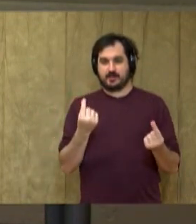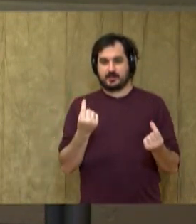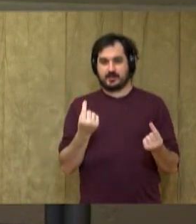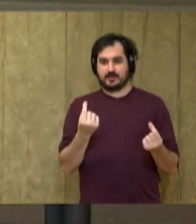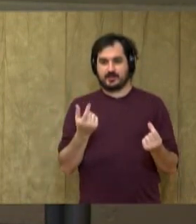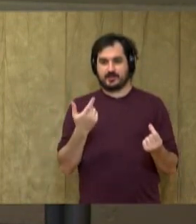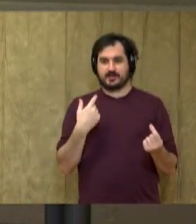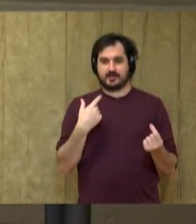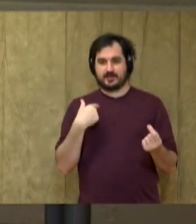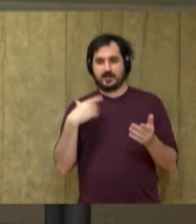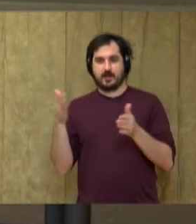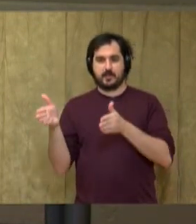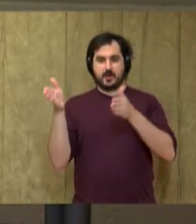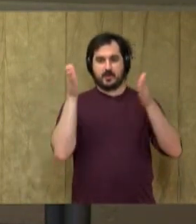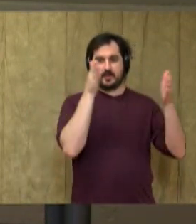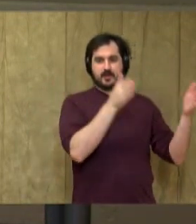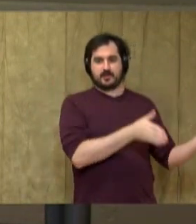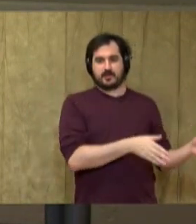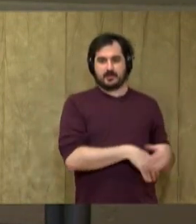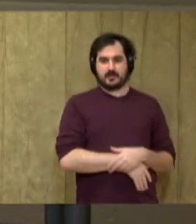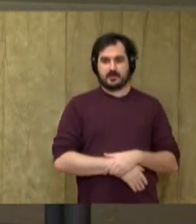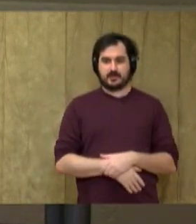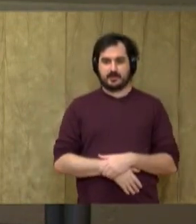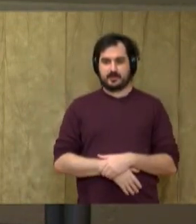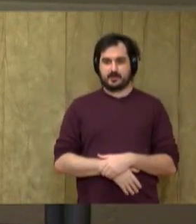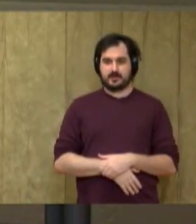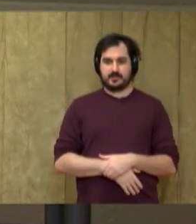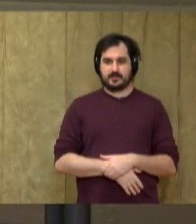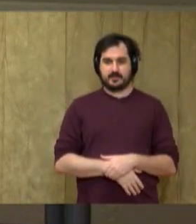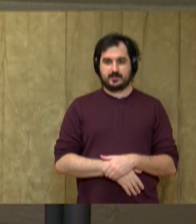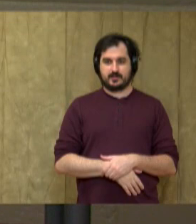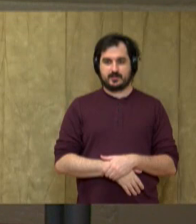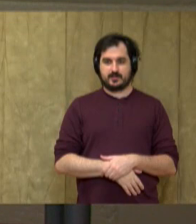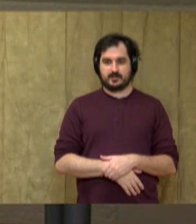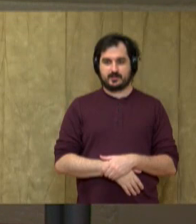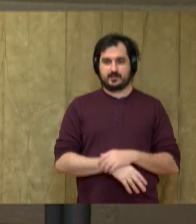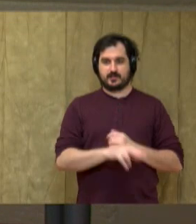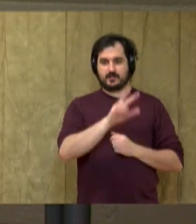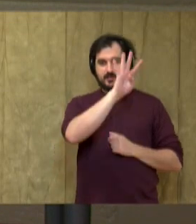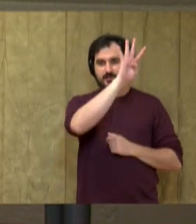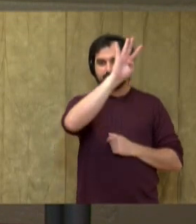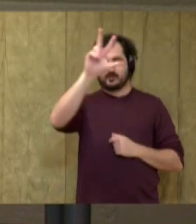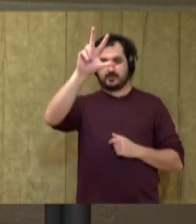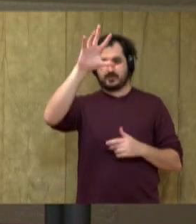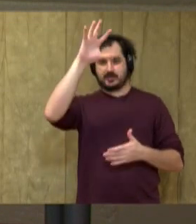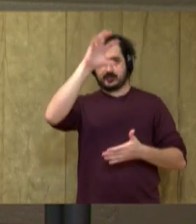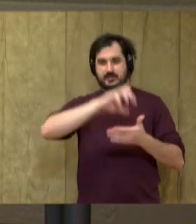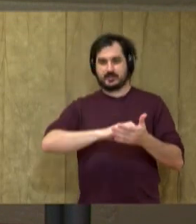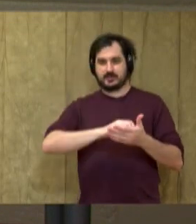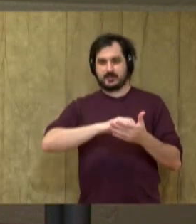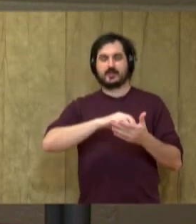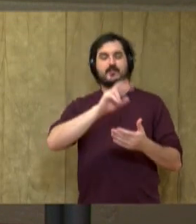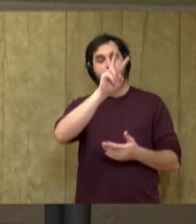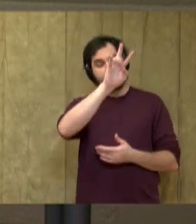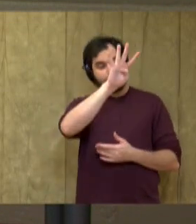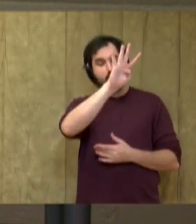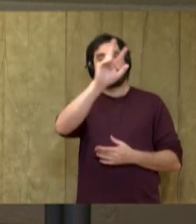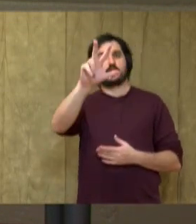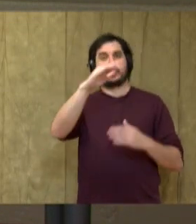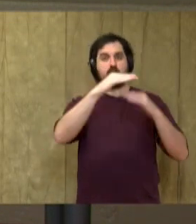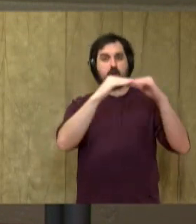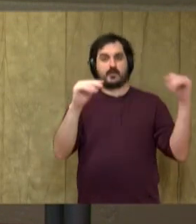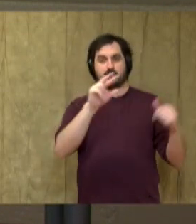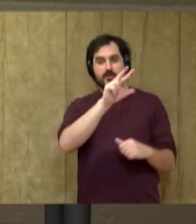because I'm running out of room. Sorry. So one way I could do this is say 43 over 35